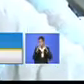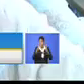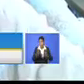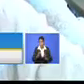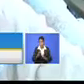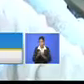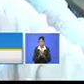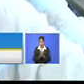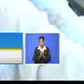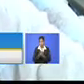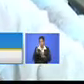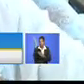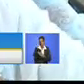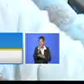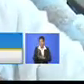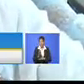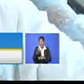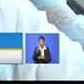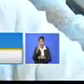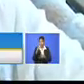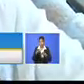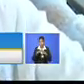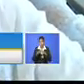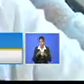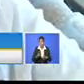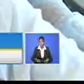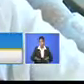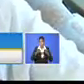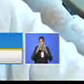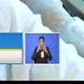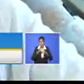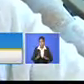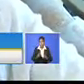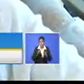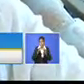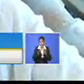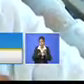I didn't get in any trouble. I try to live peaceable